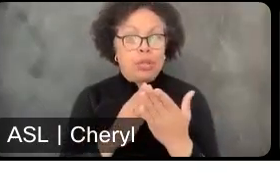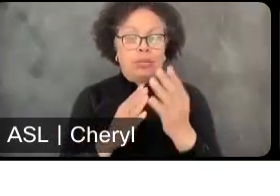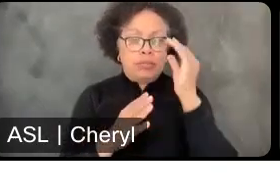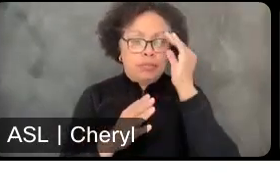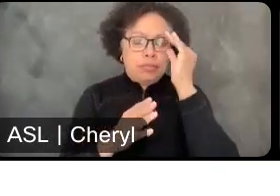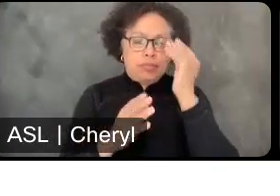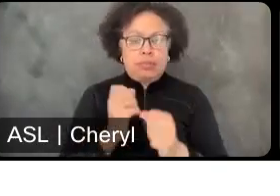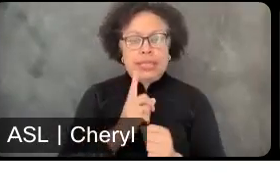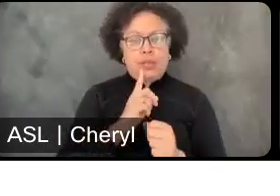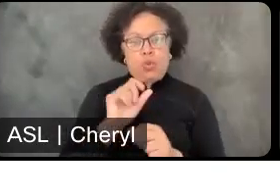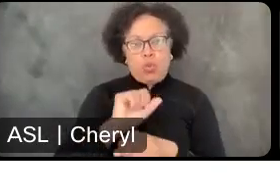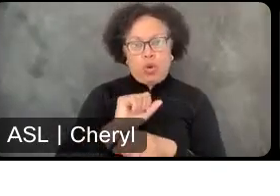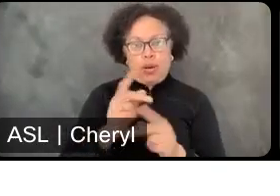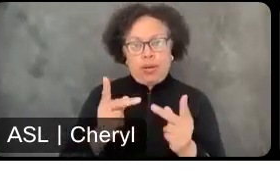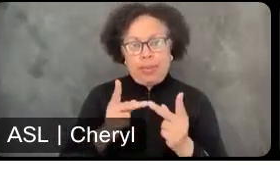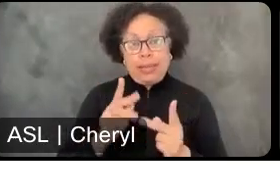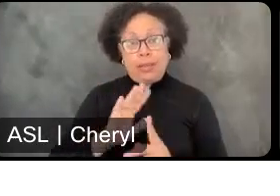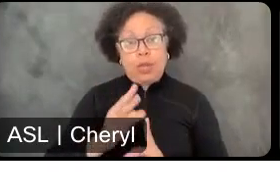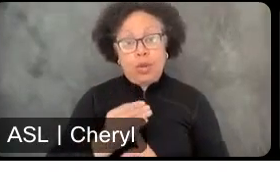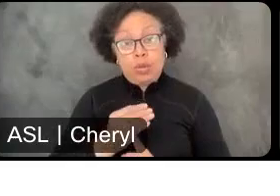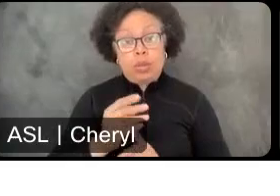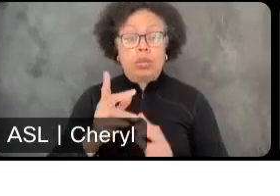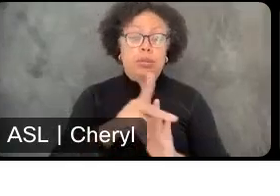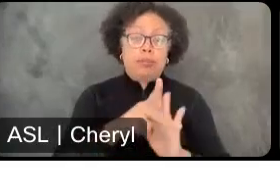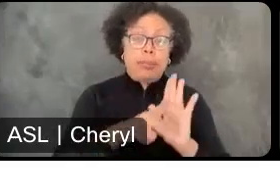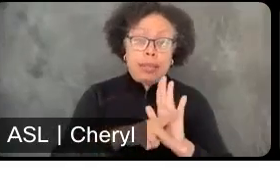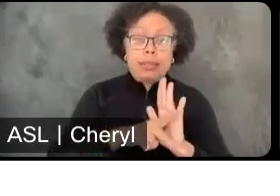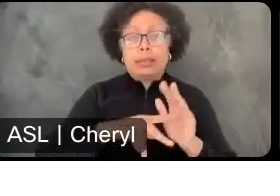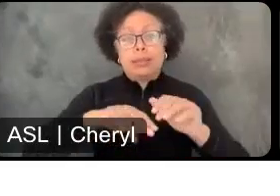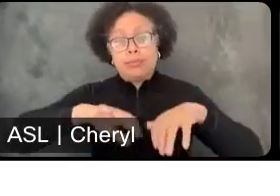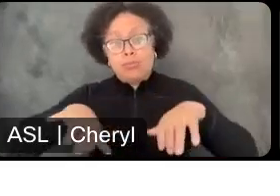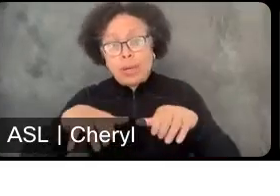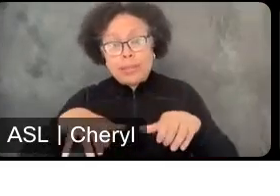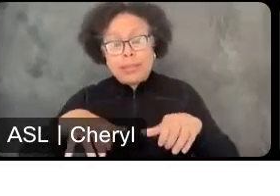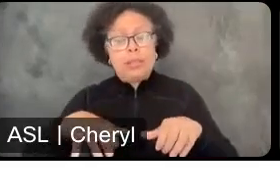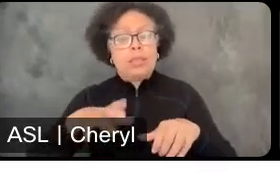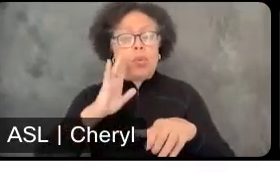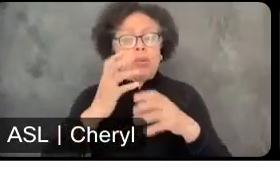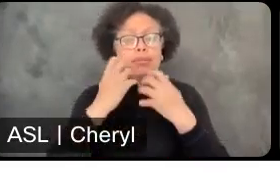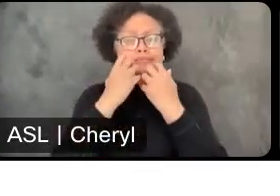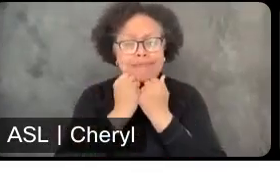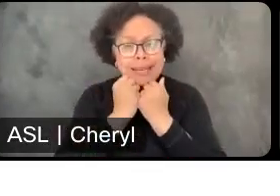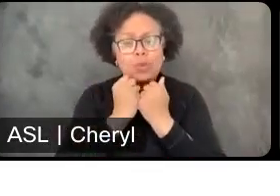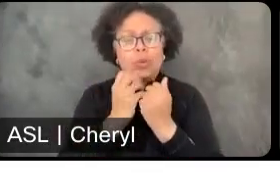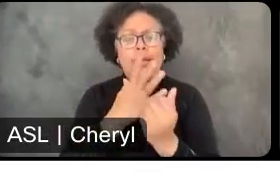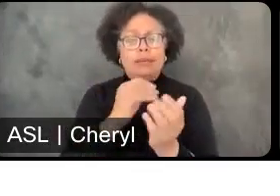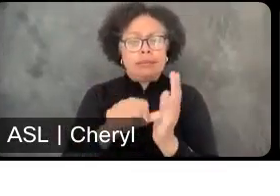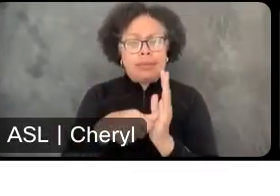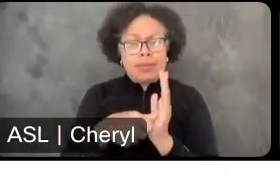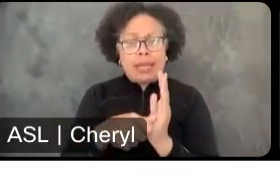a workplace culture, policies, and practices that both values and